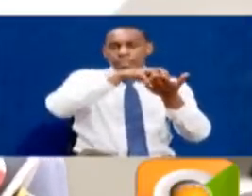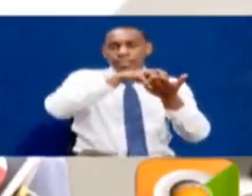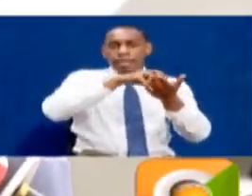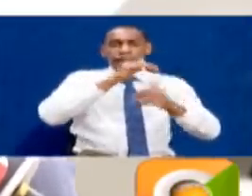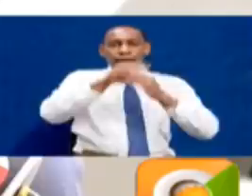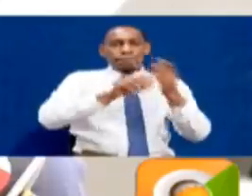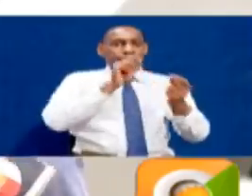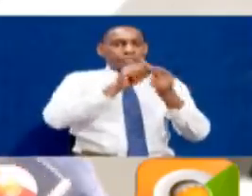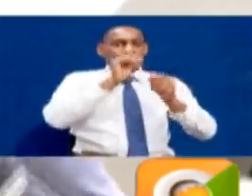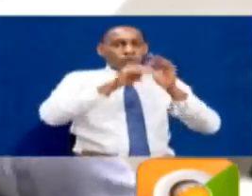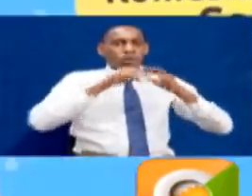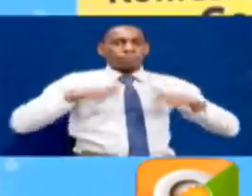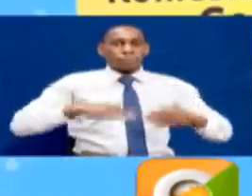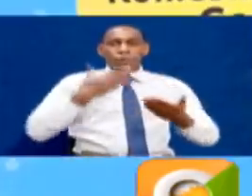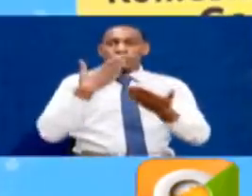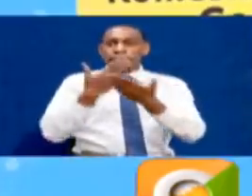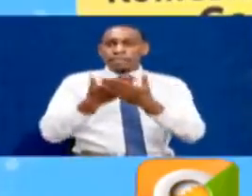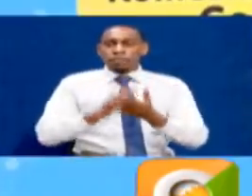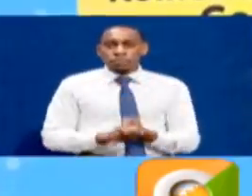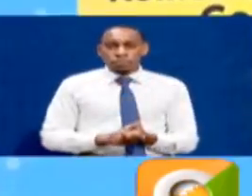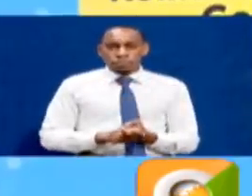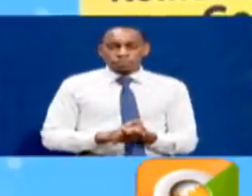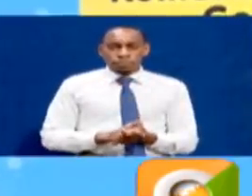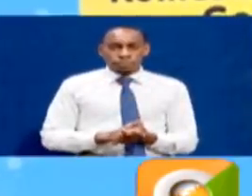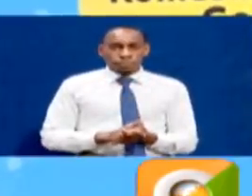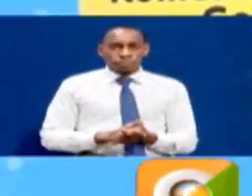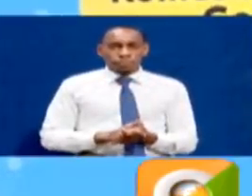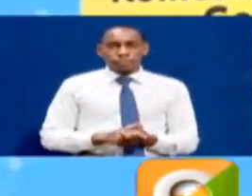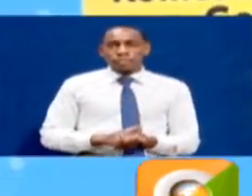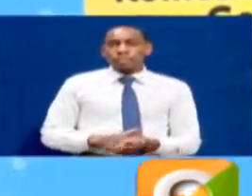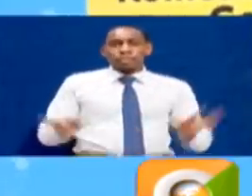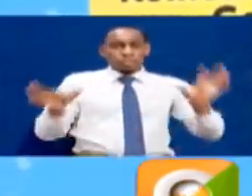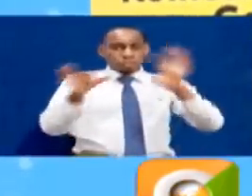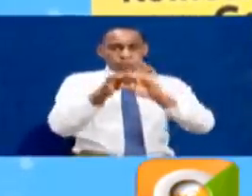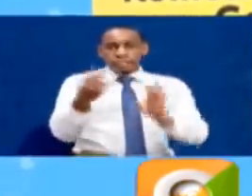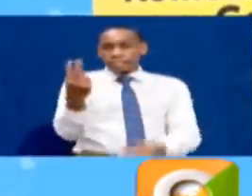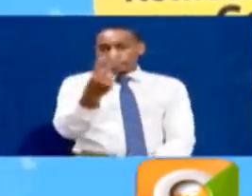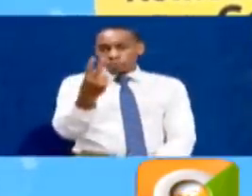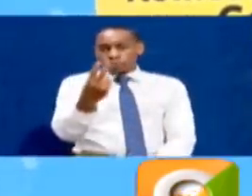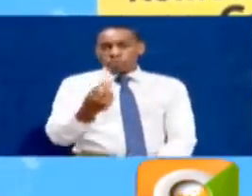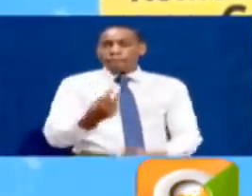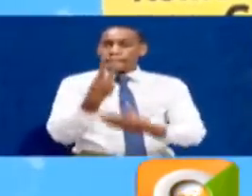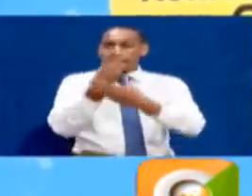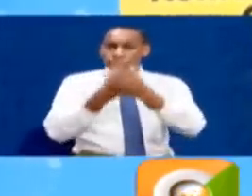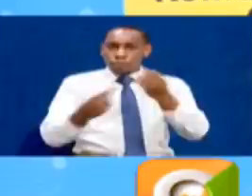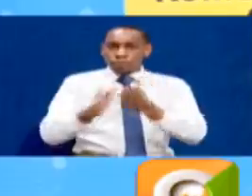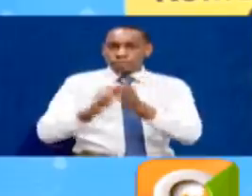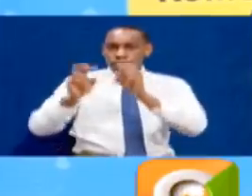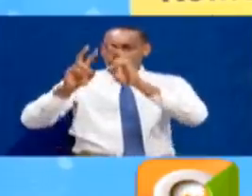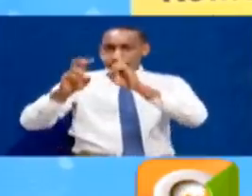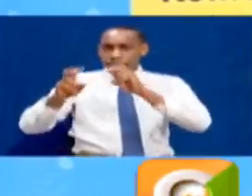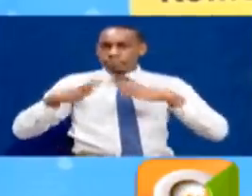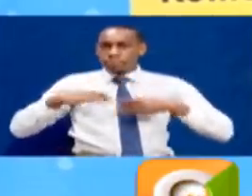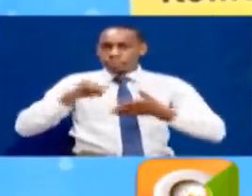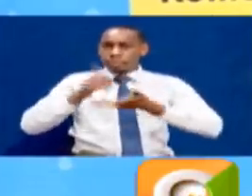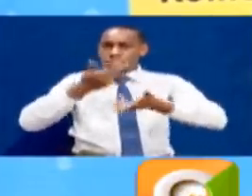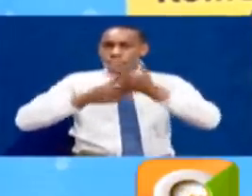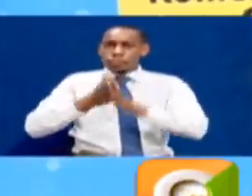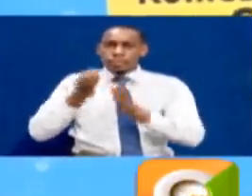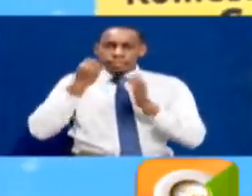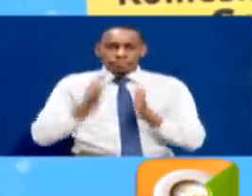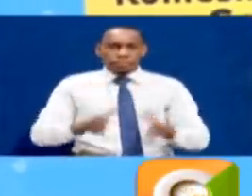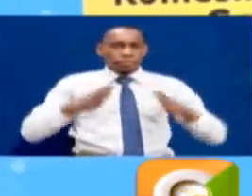from mass testing? Thank you. Okay, it's a combination of both. It's a combination of both contact tracing,